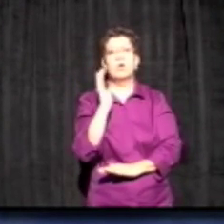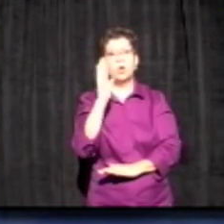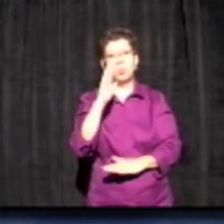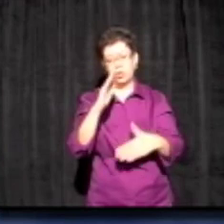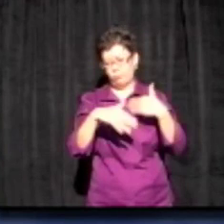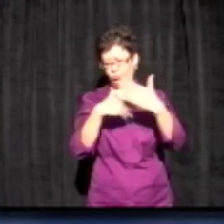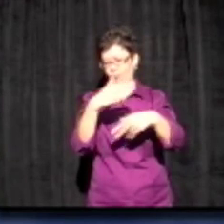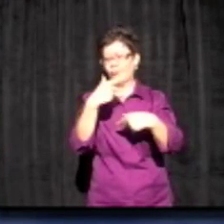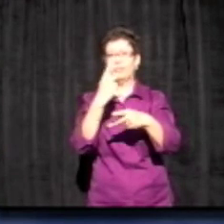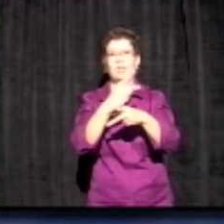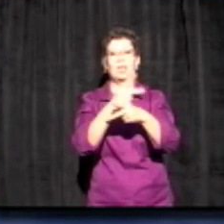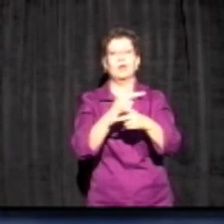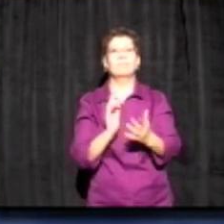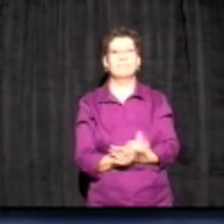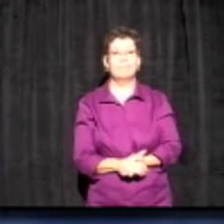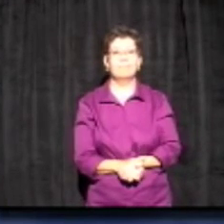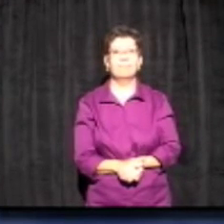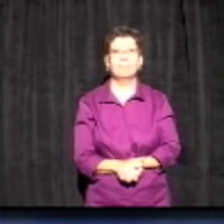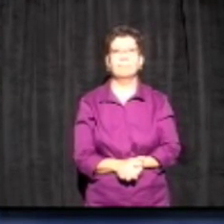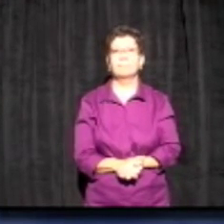deal for you.